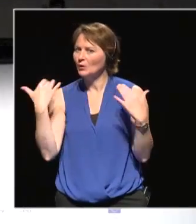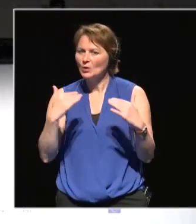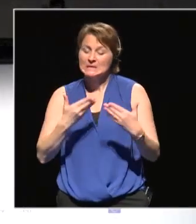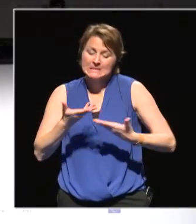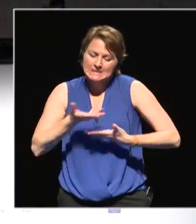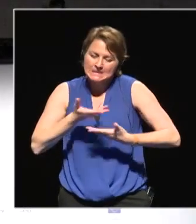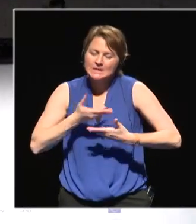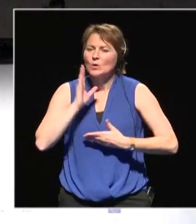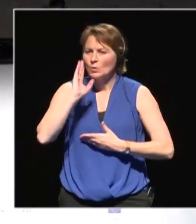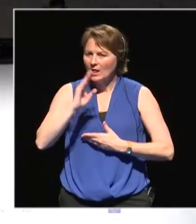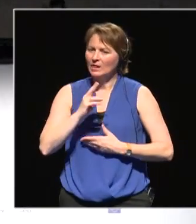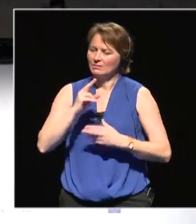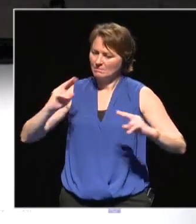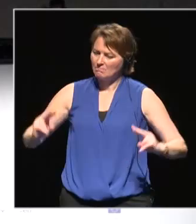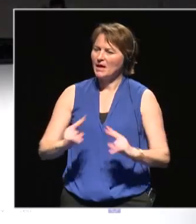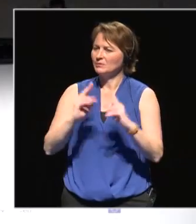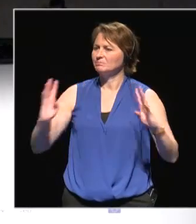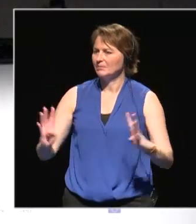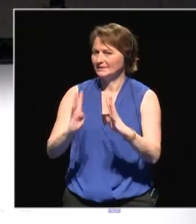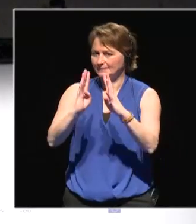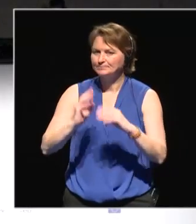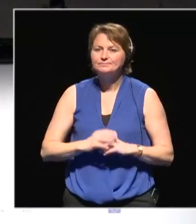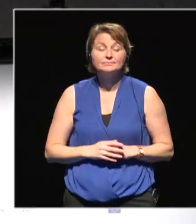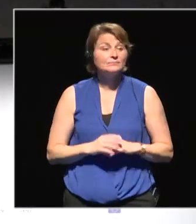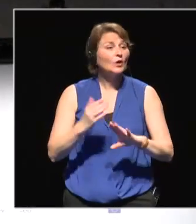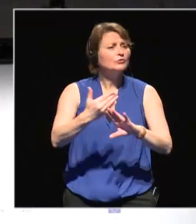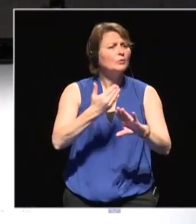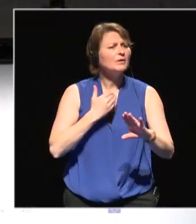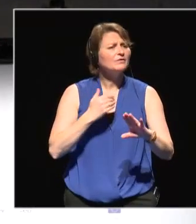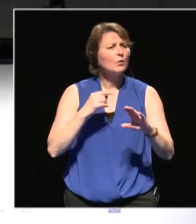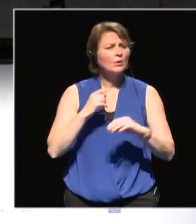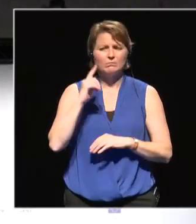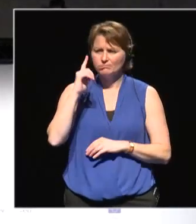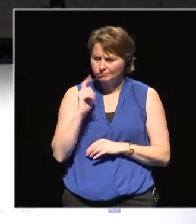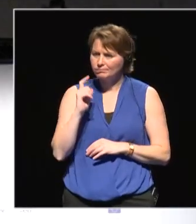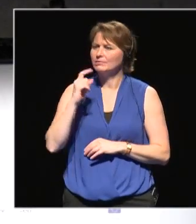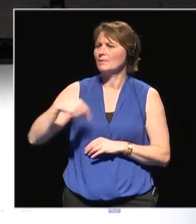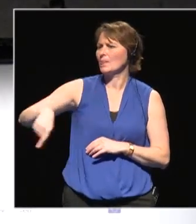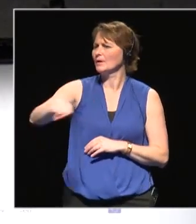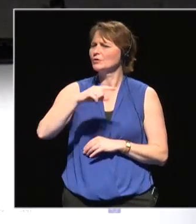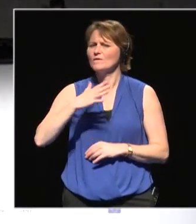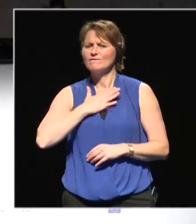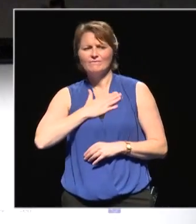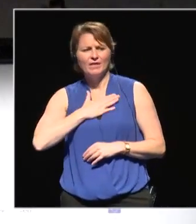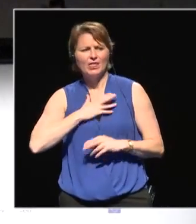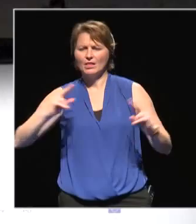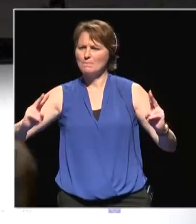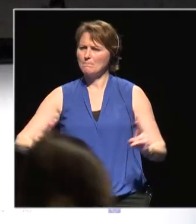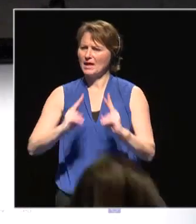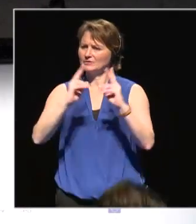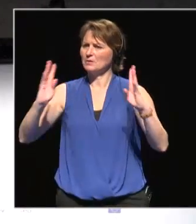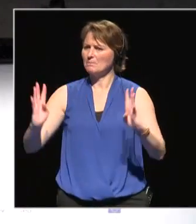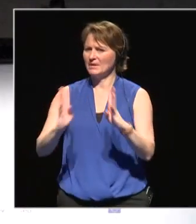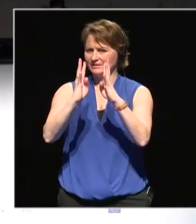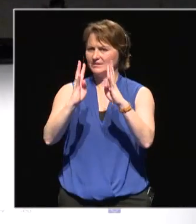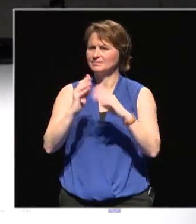mitigation commitments. So before we start, let me just see how you feel about Paris. I'm going to ask you this question, and you can